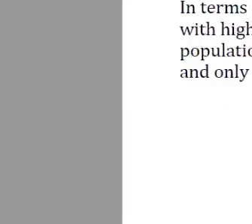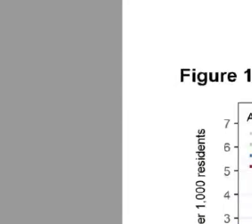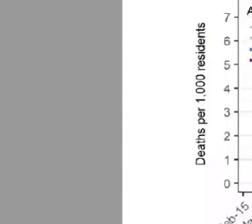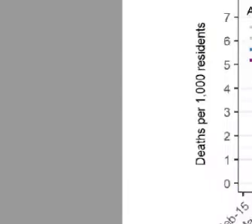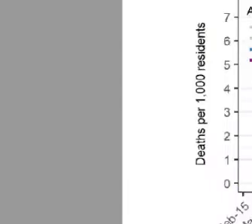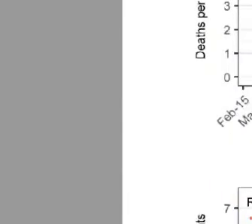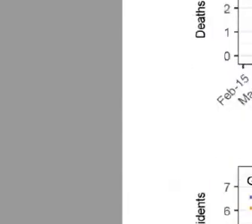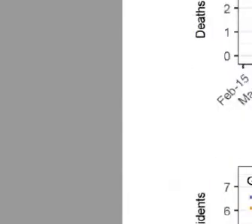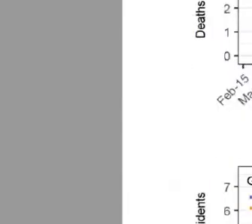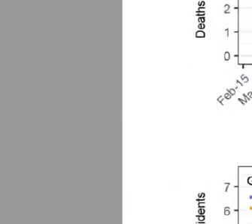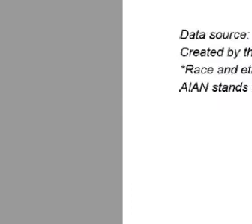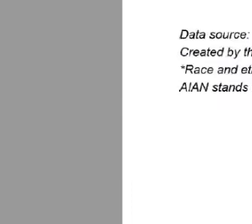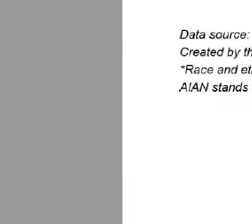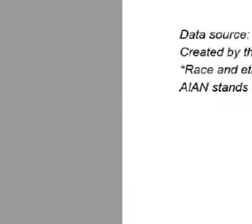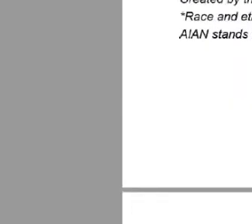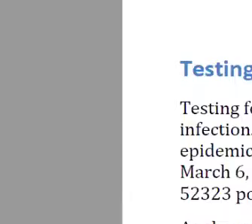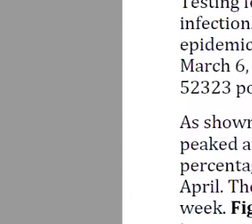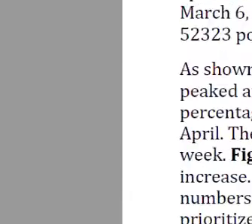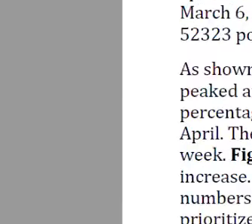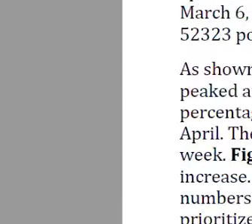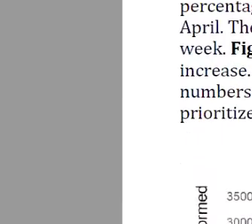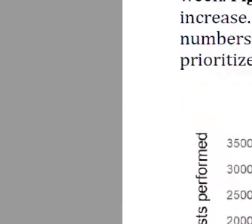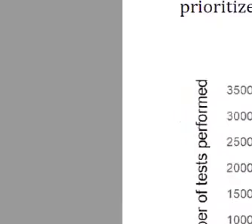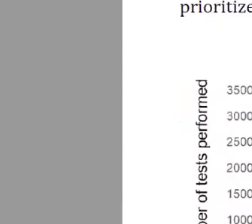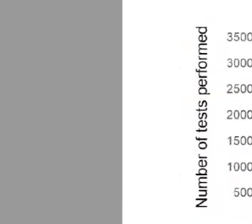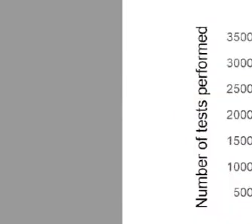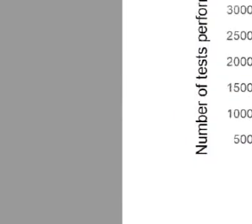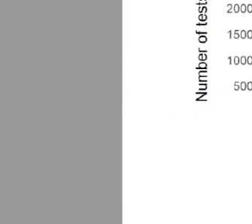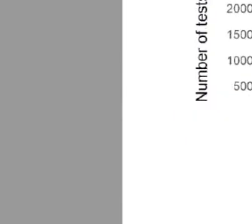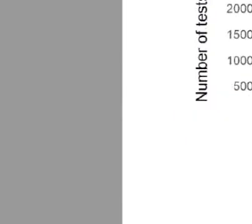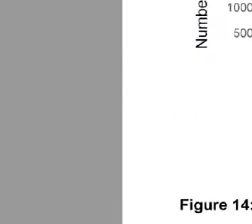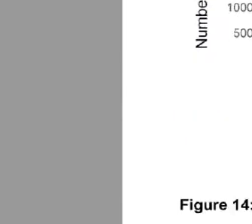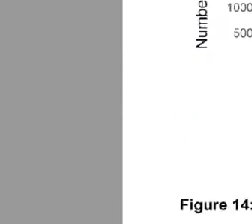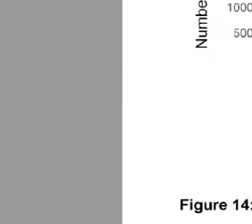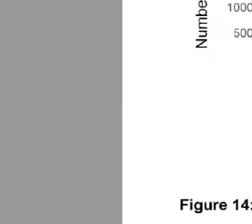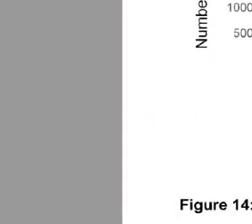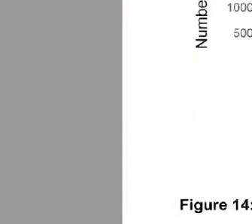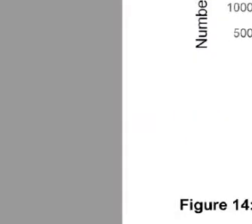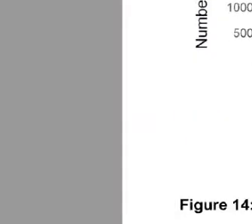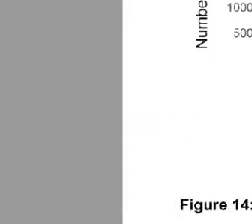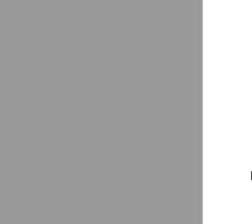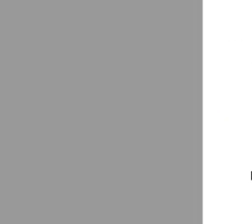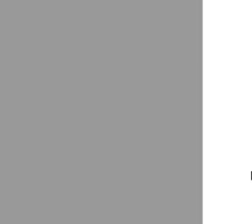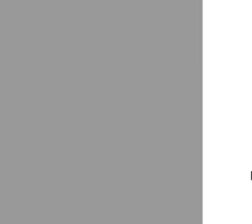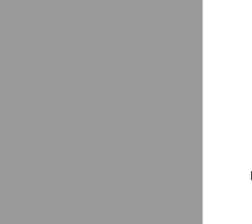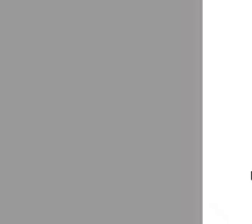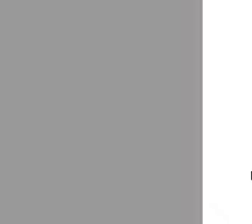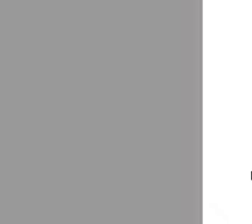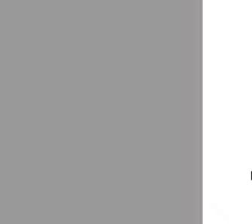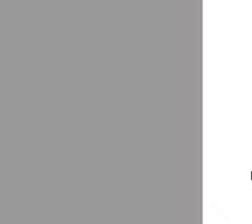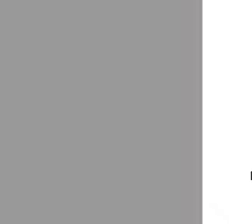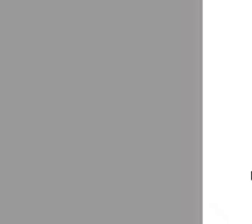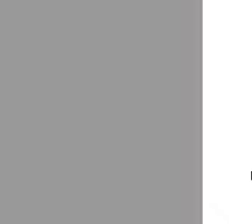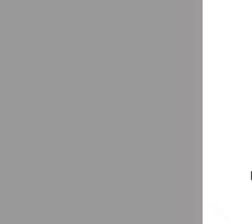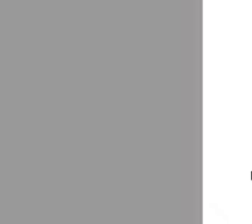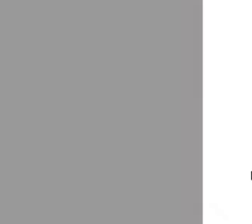I want to talk next about testing. I did indicate that testing is increasing, and it's very, very good to see that testing utilization is increasing. Again,